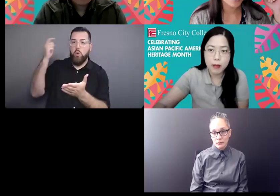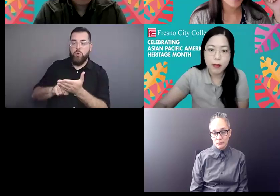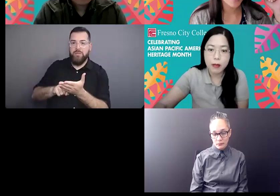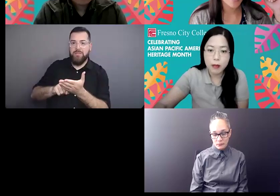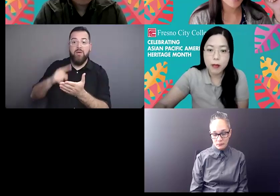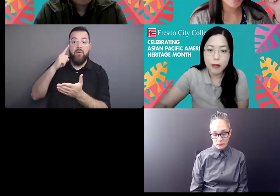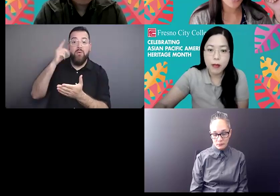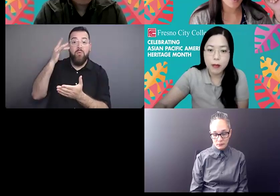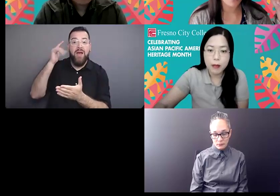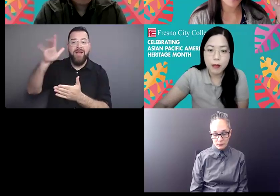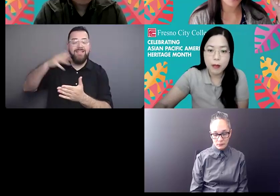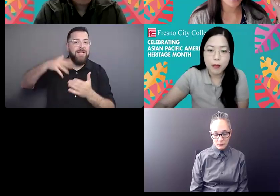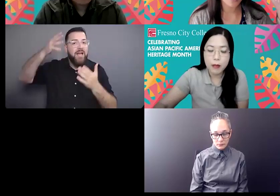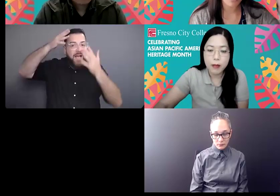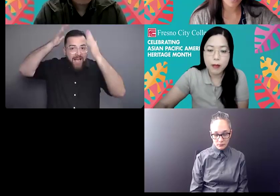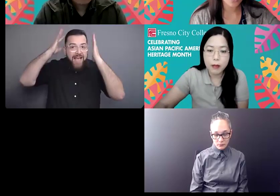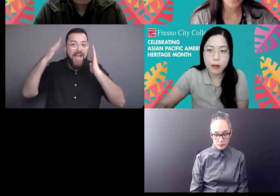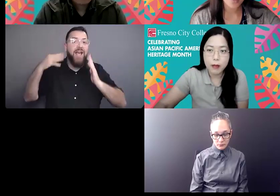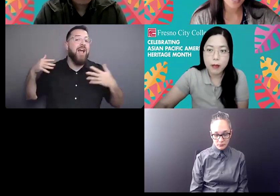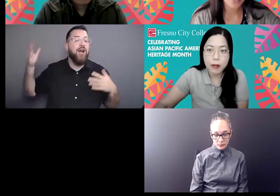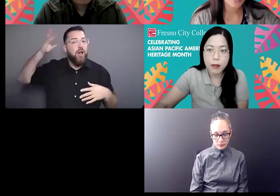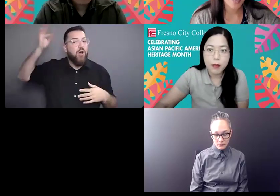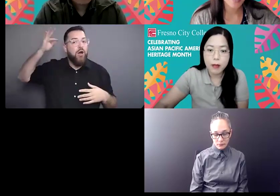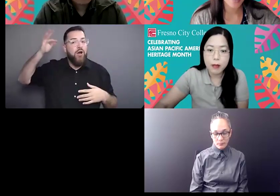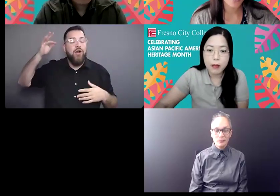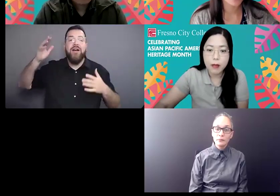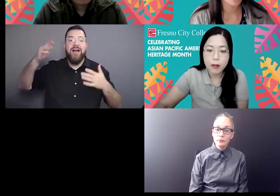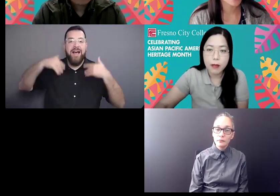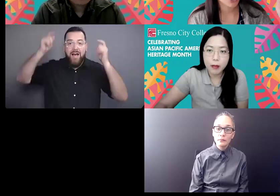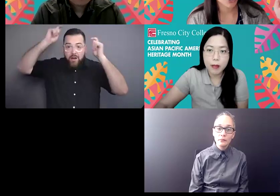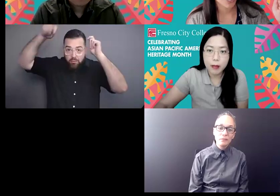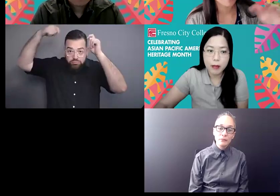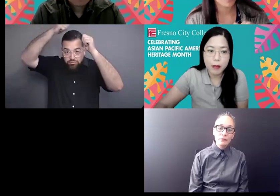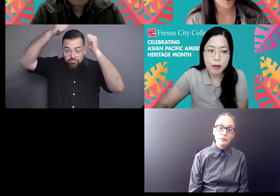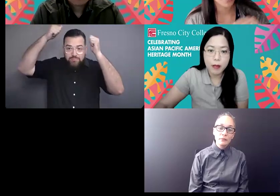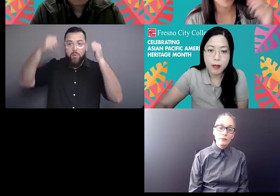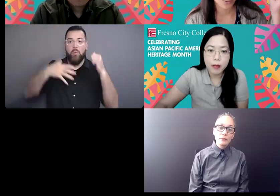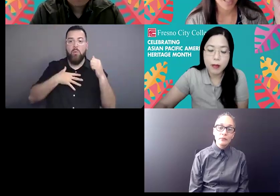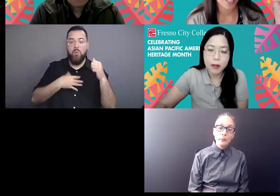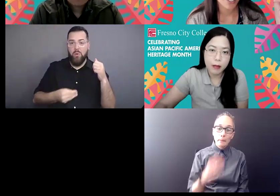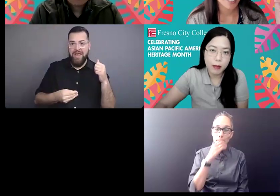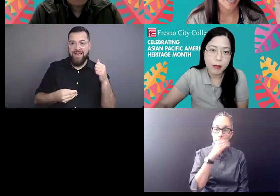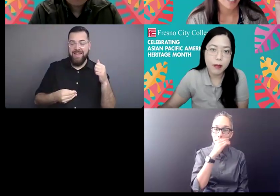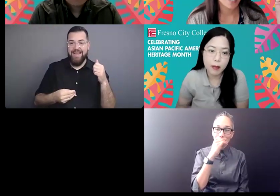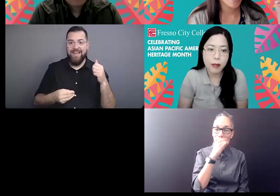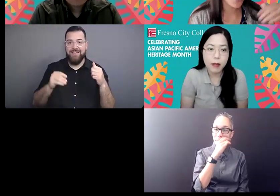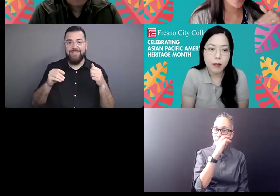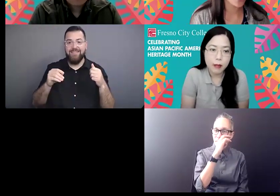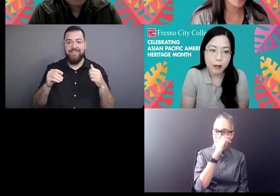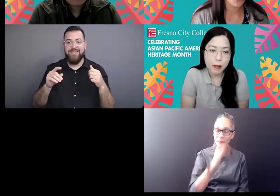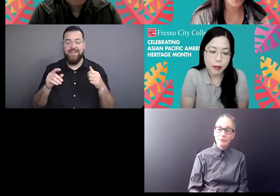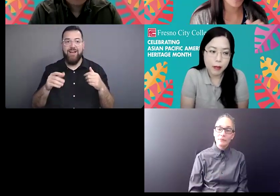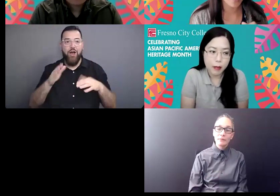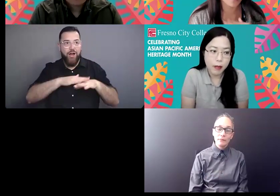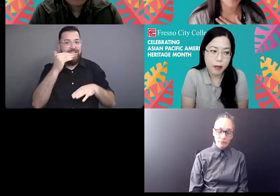hair. And so my brother was the boy with the white thing on his head, and I was the sister of the boy with the white thing on his head. Going